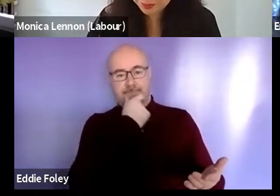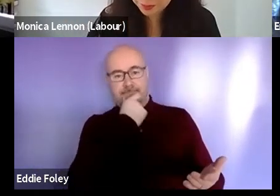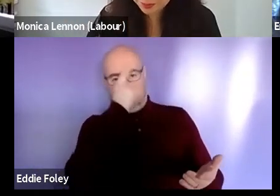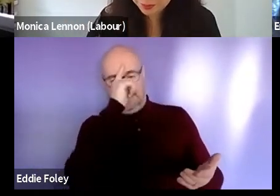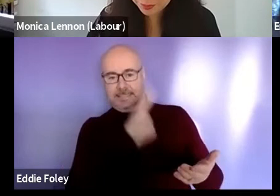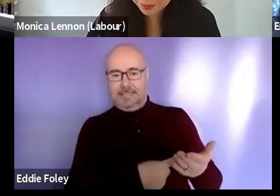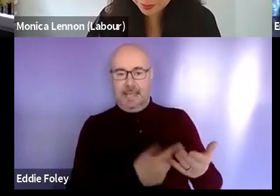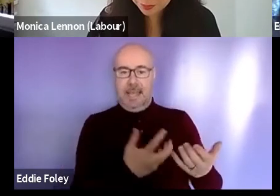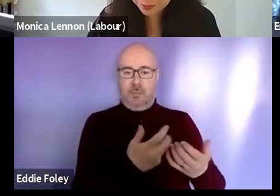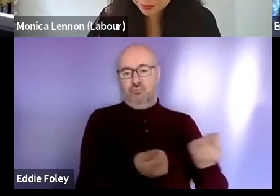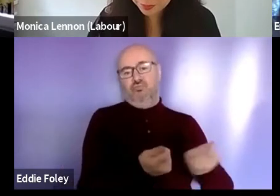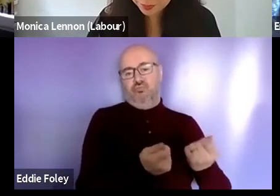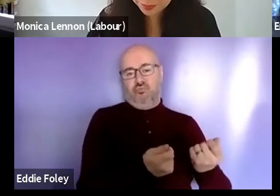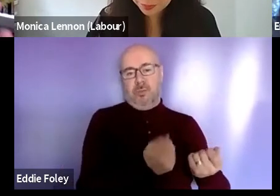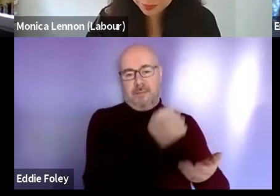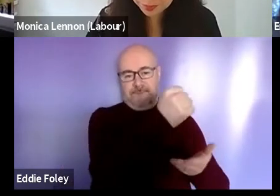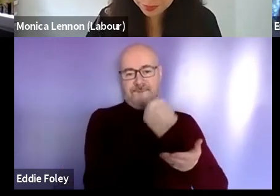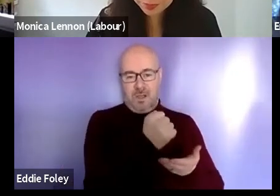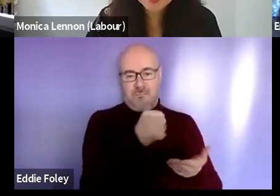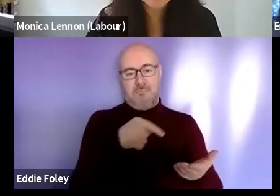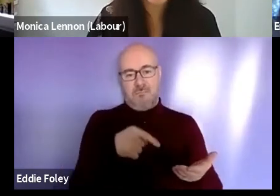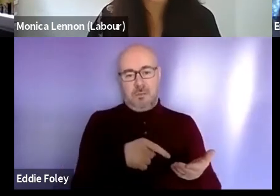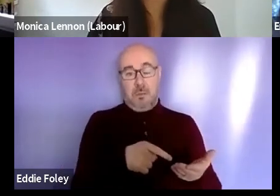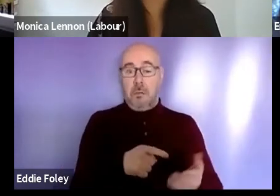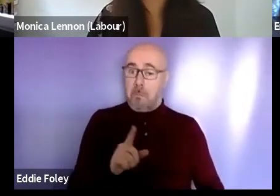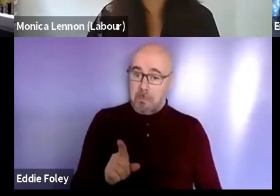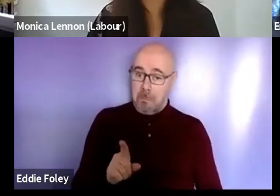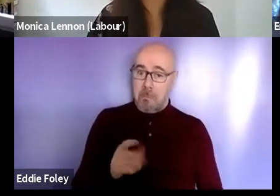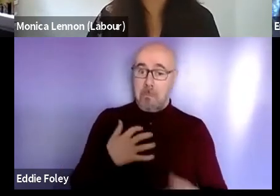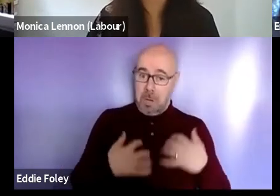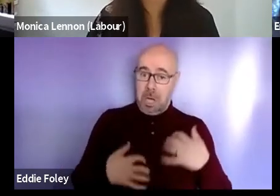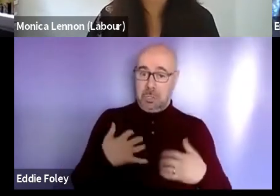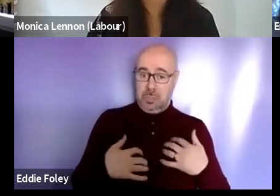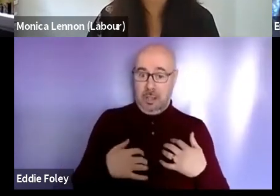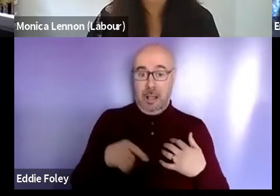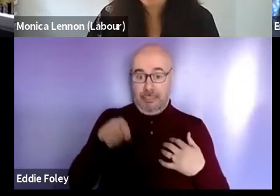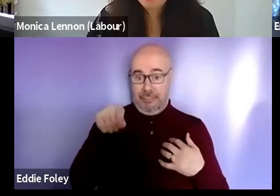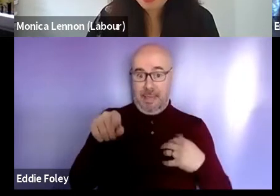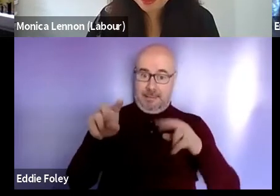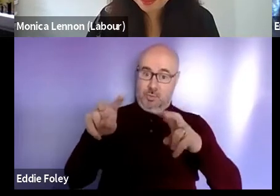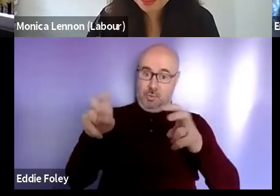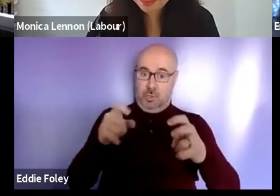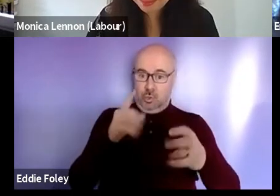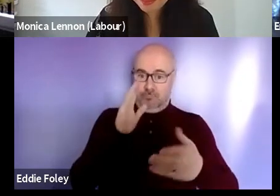different perspective, and I'm sure that could be the subject of a whole other 2 hours. Gillian Mackay.